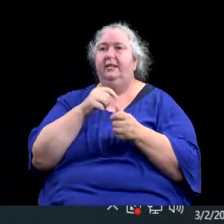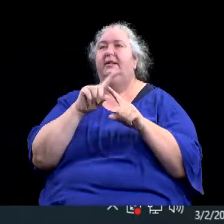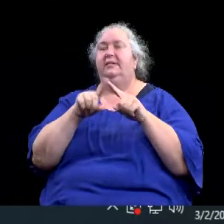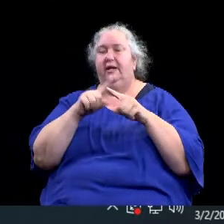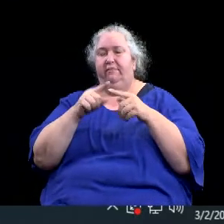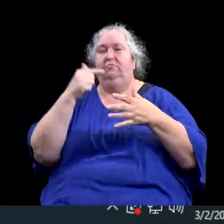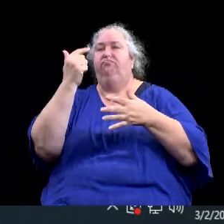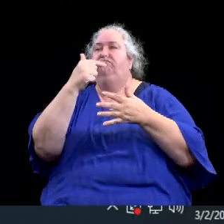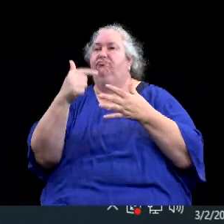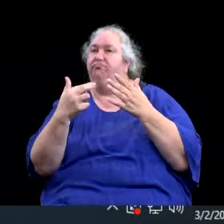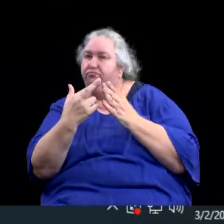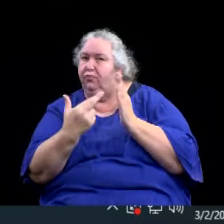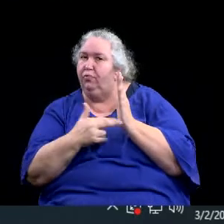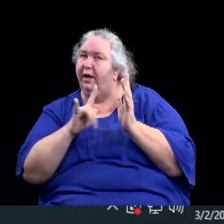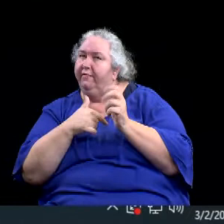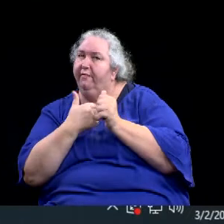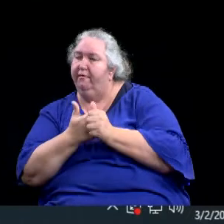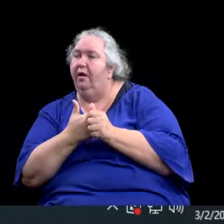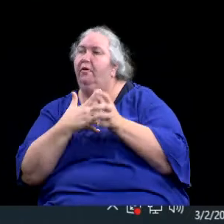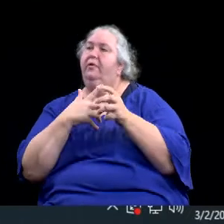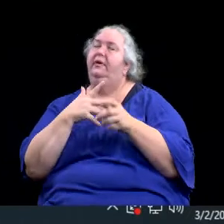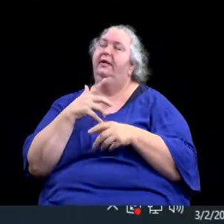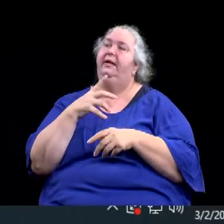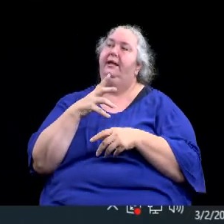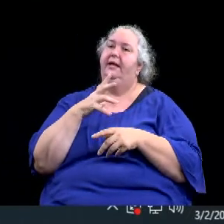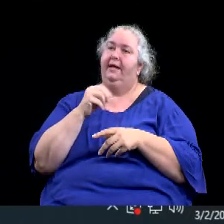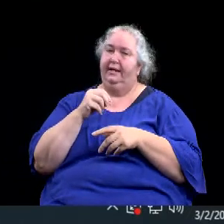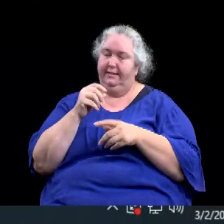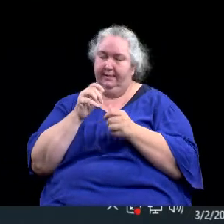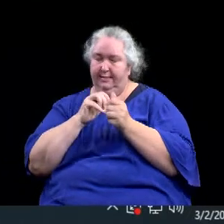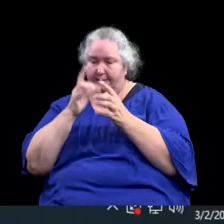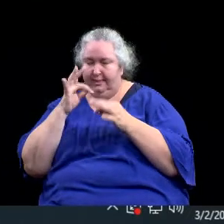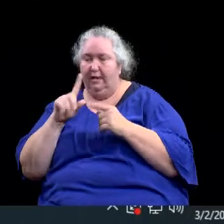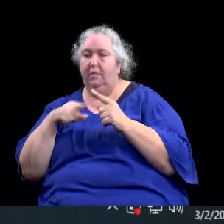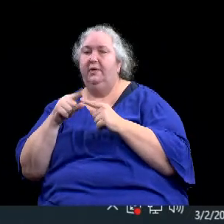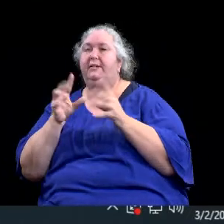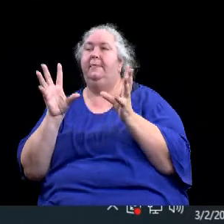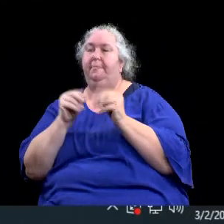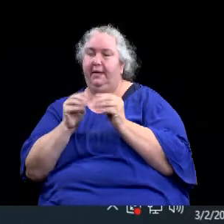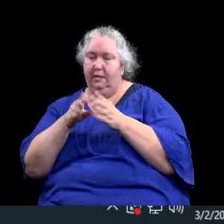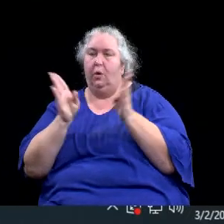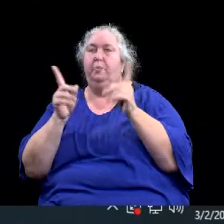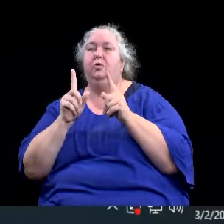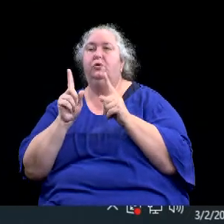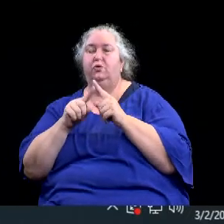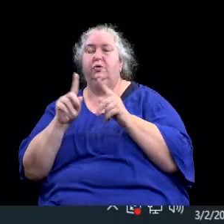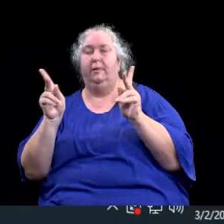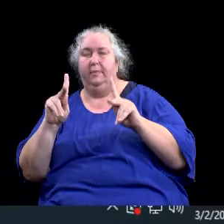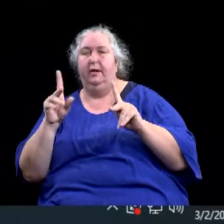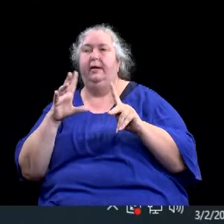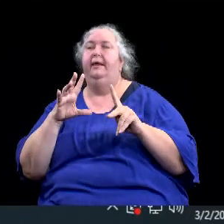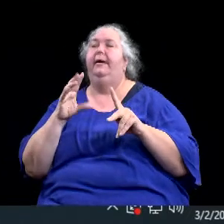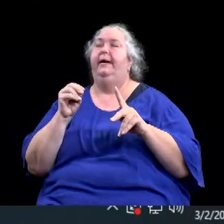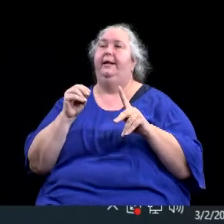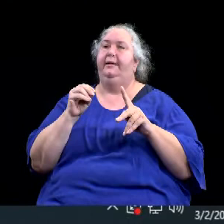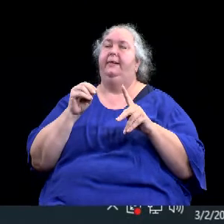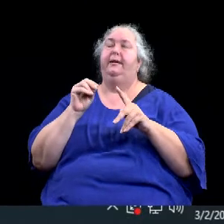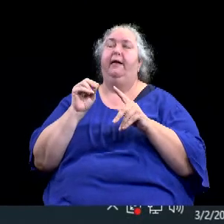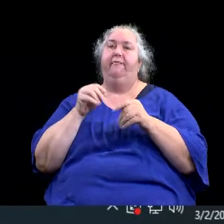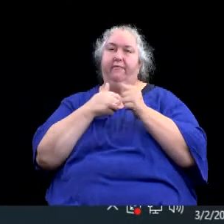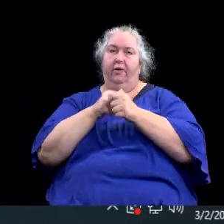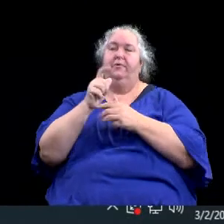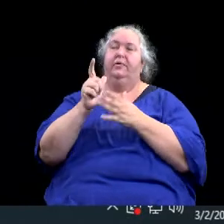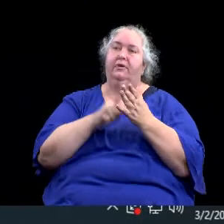meeting at which this ordinance is passed, open to public as required by law, and declaring an emergency. This ordinance comes to you on an emergency reading, which requires 2